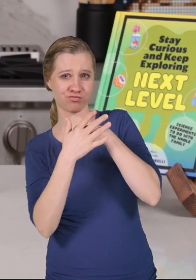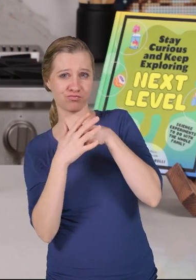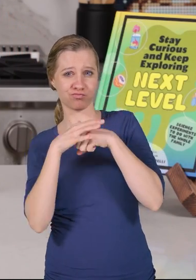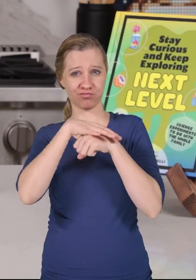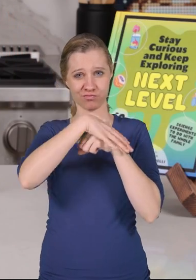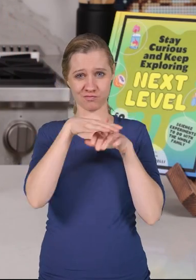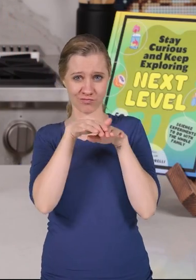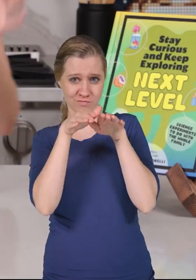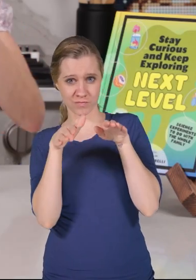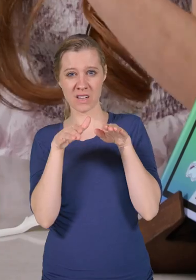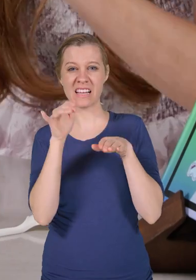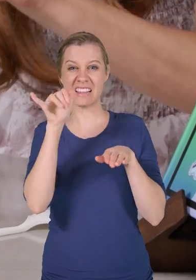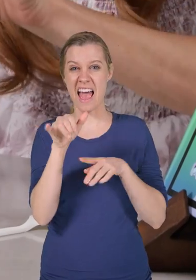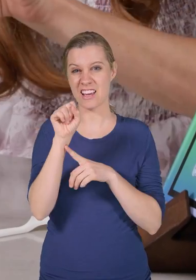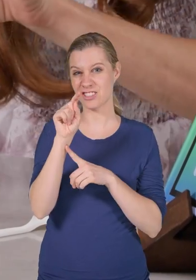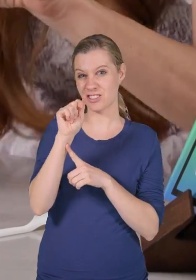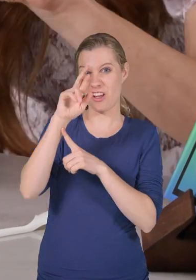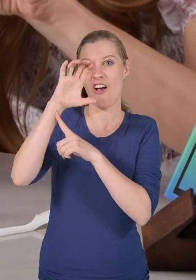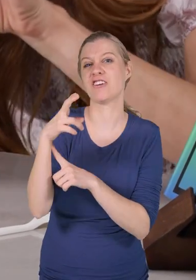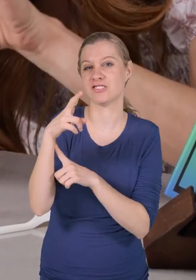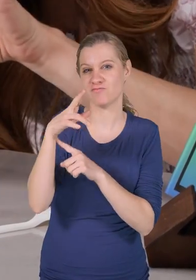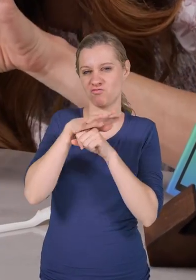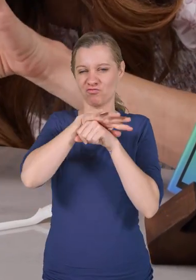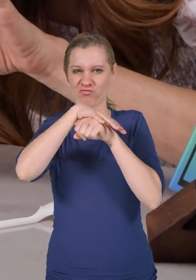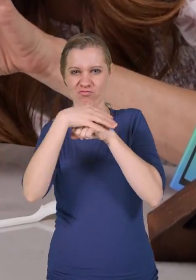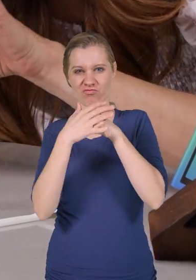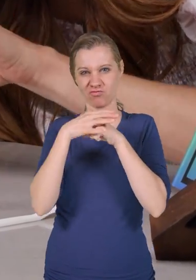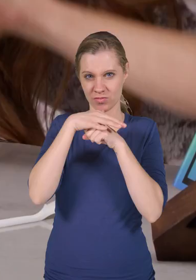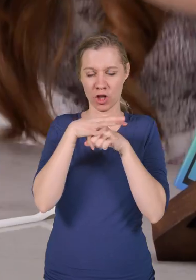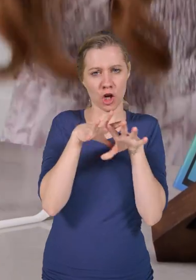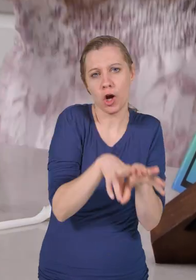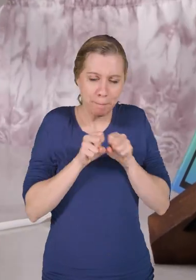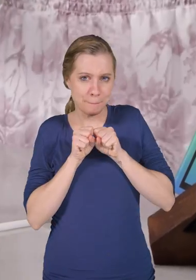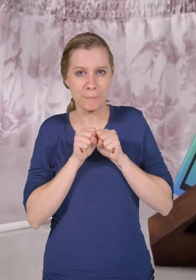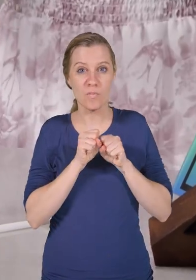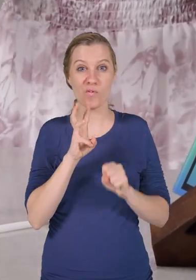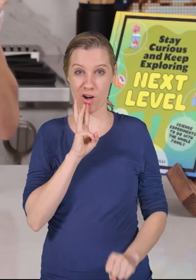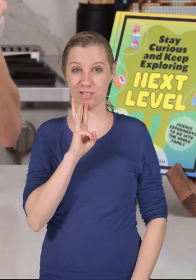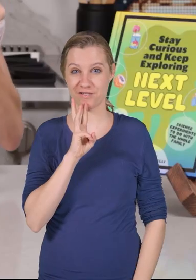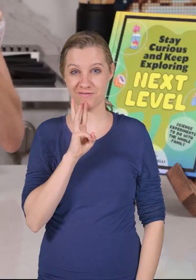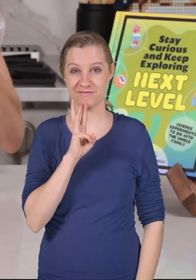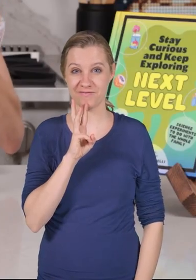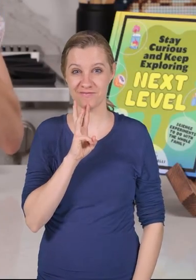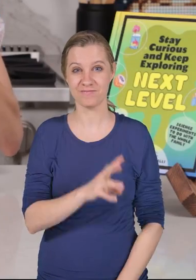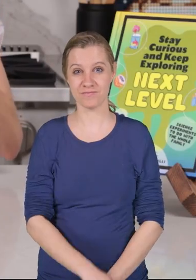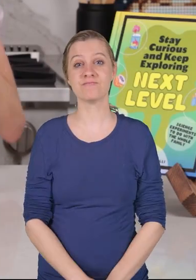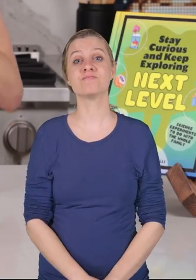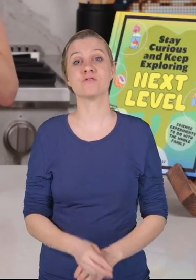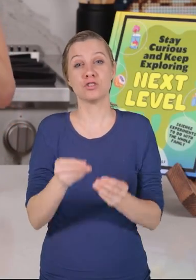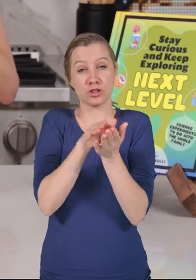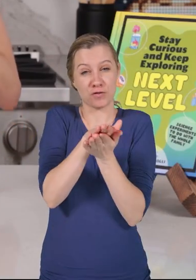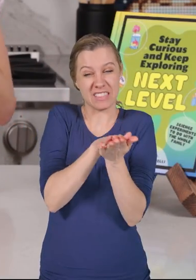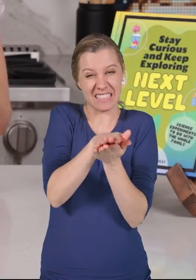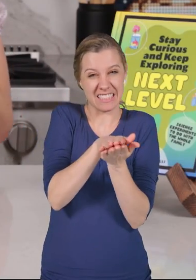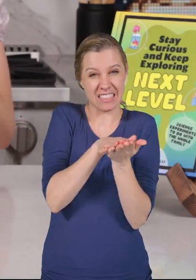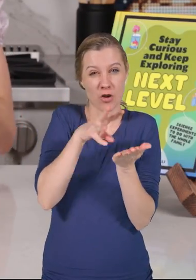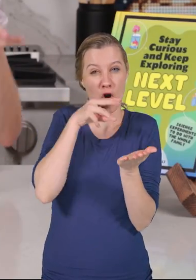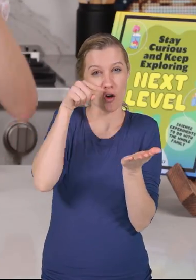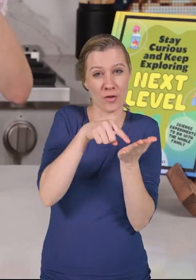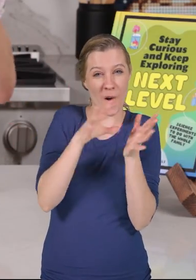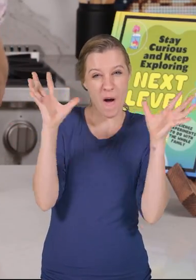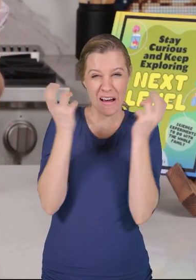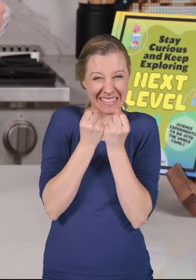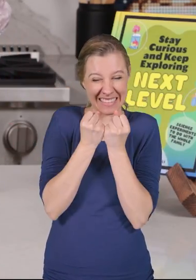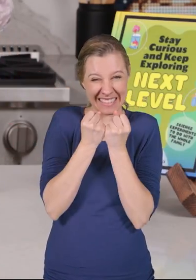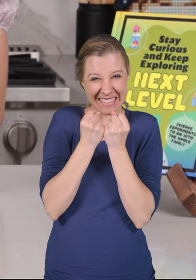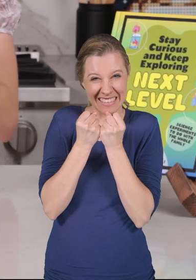the surface of our cocoa. That was the starch on the surface of our cocoa quickly sucking up all of that water. And the surface tension in the